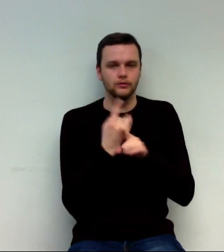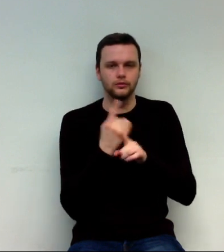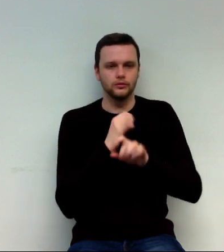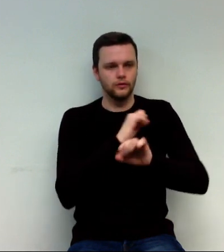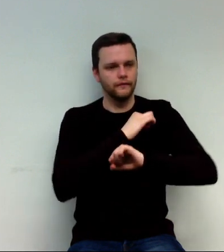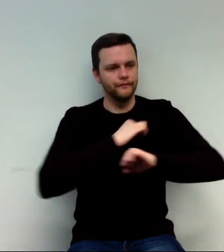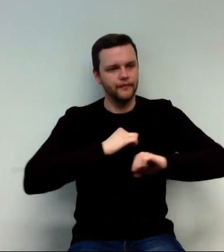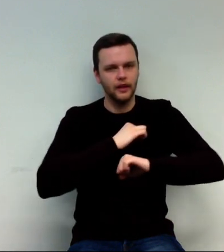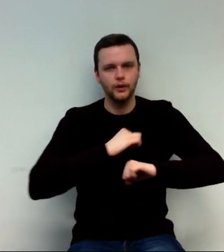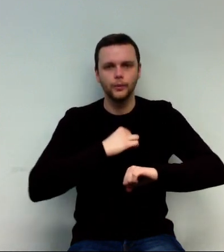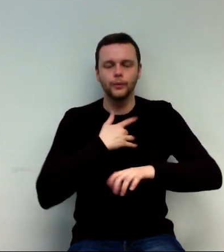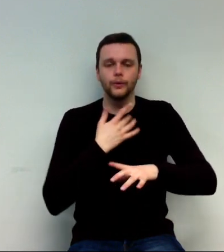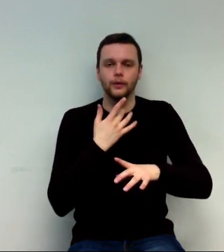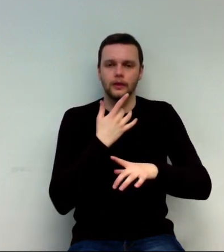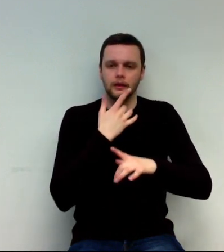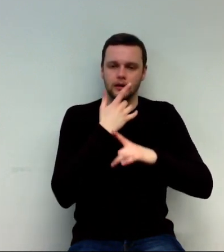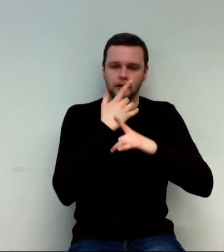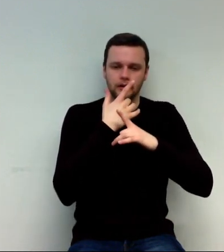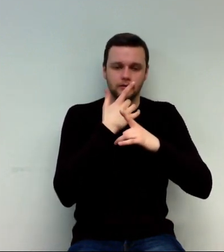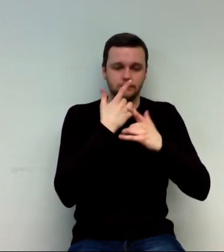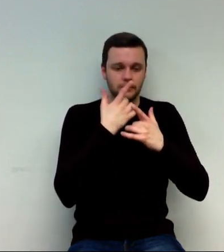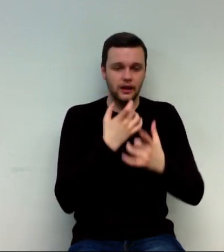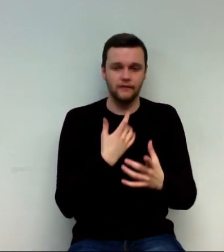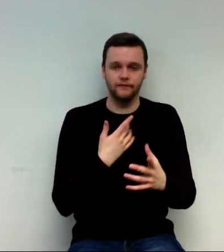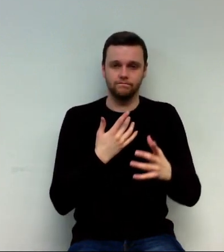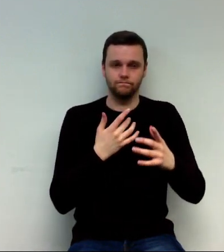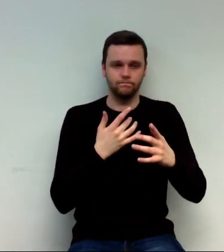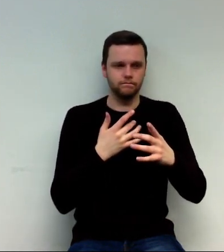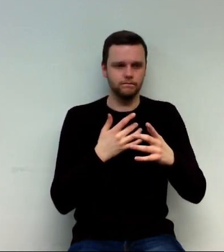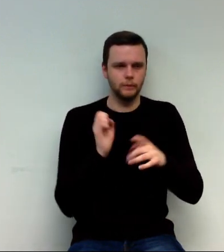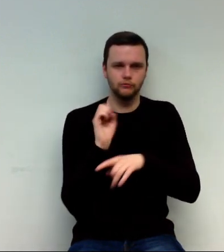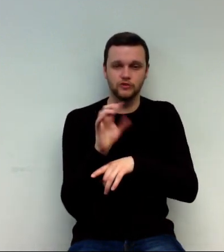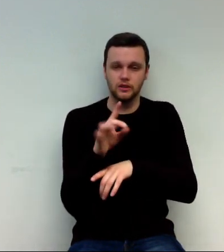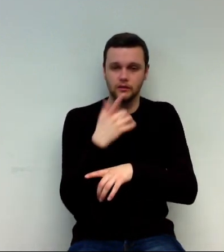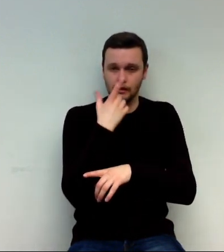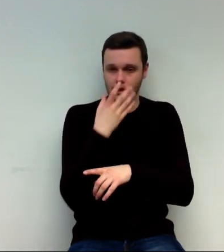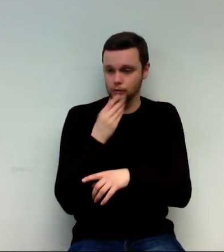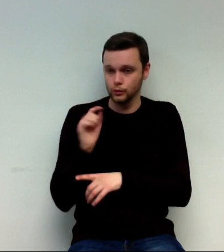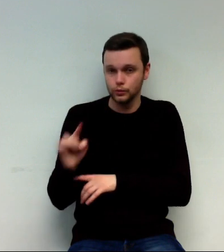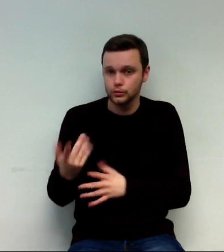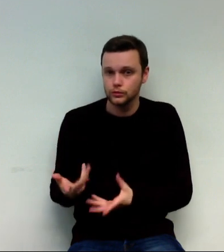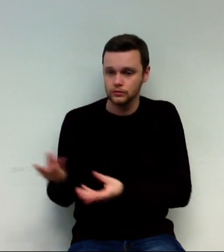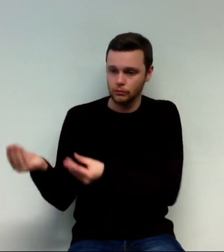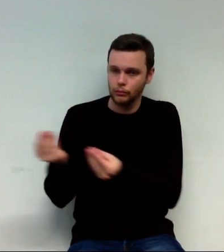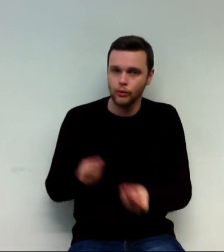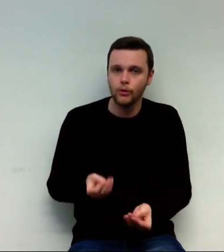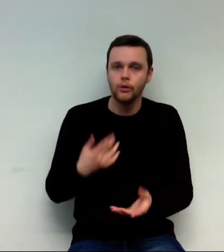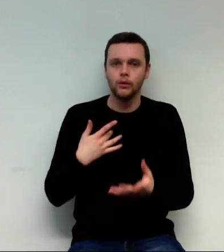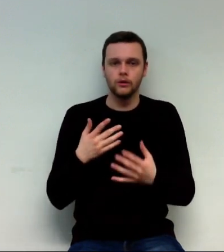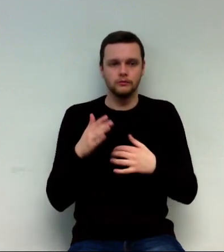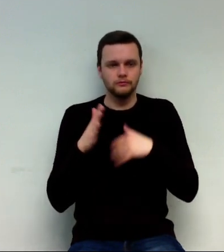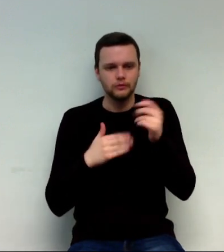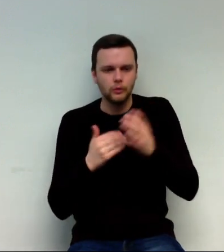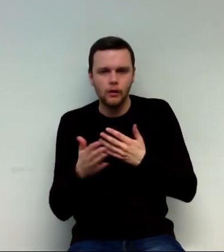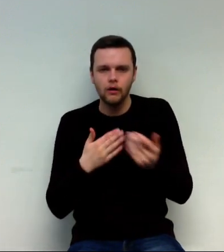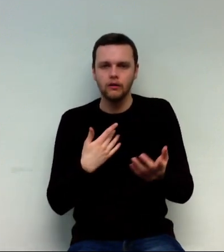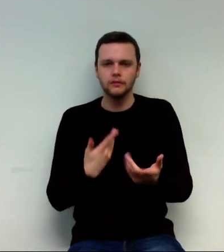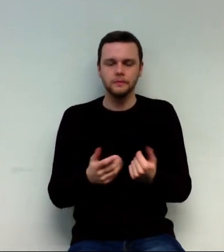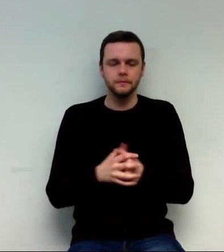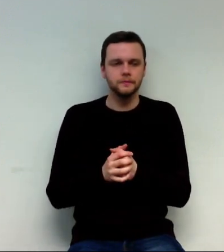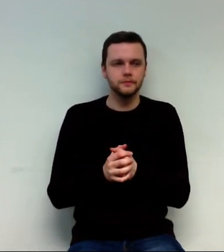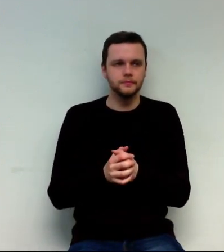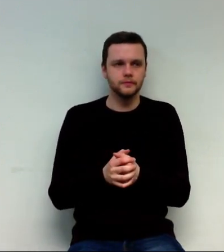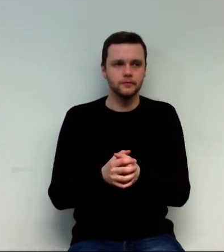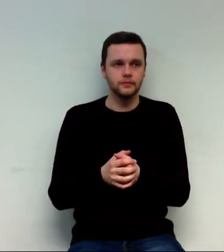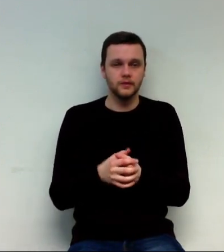A, to establish whether if you had a projector you could fit it in, but or B, they have one you could use, or when you're trying to sort out a space. Is